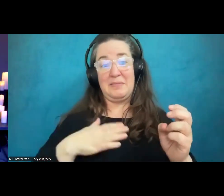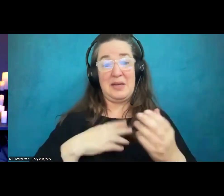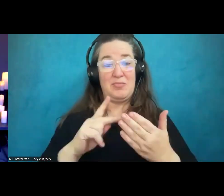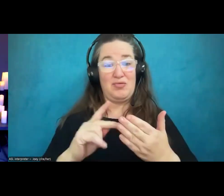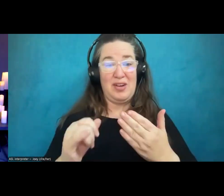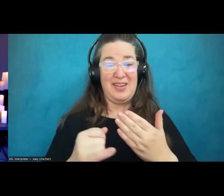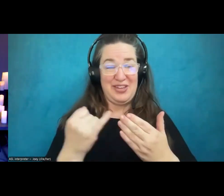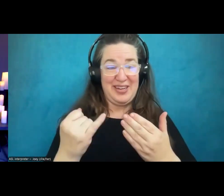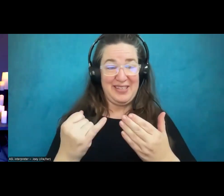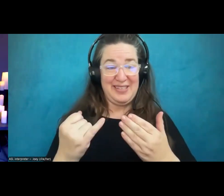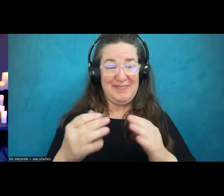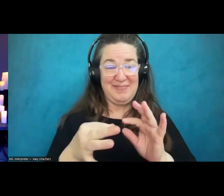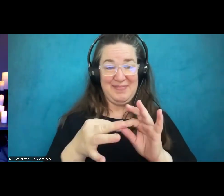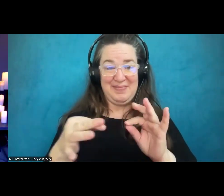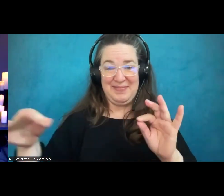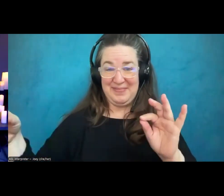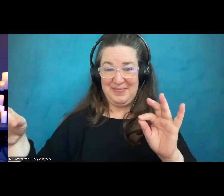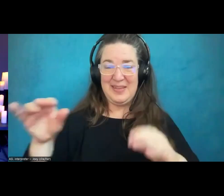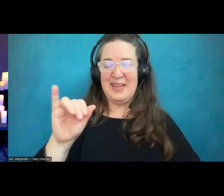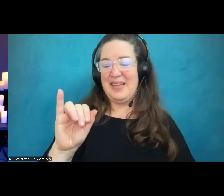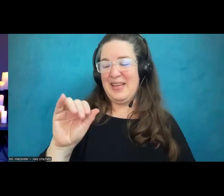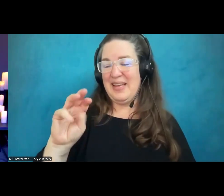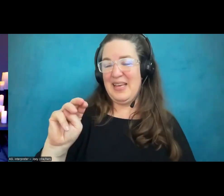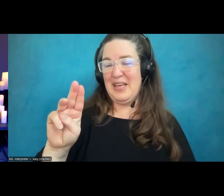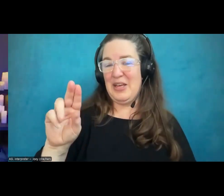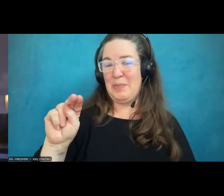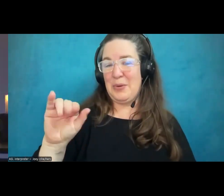it is, Immunity.